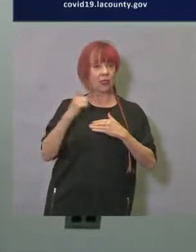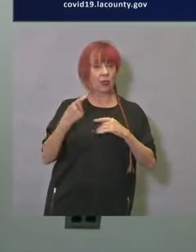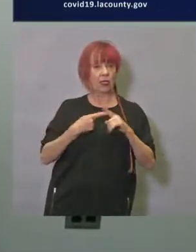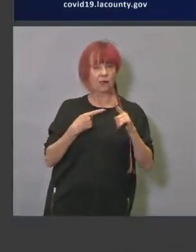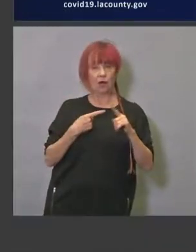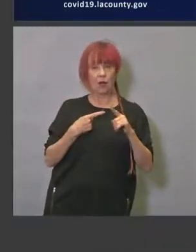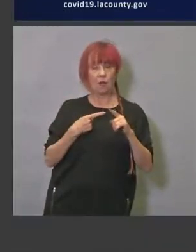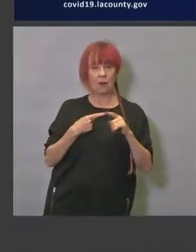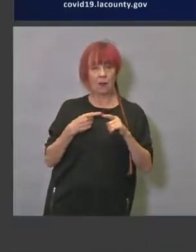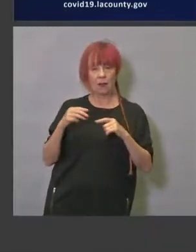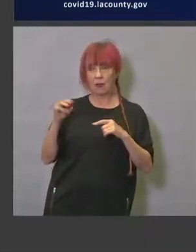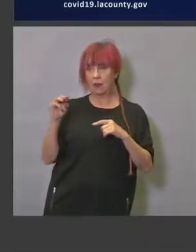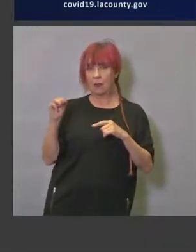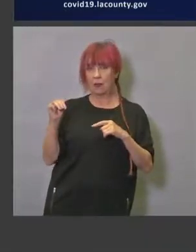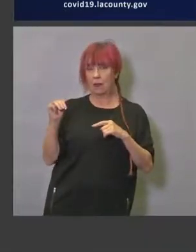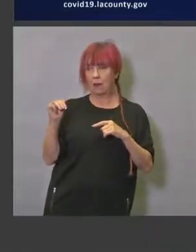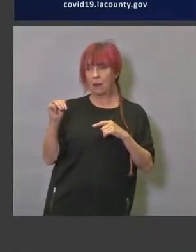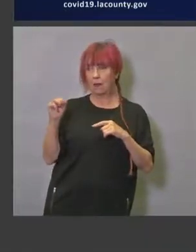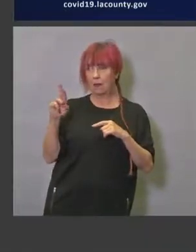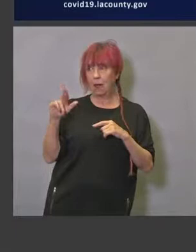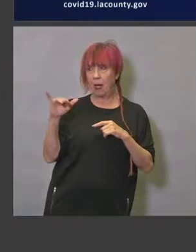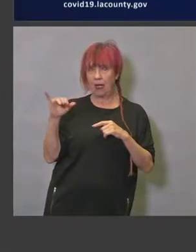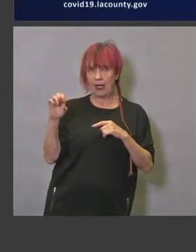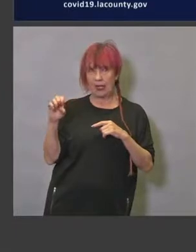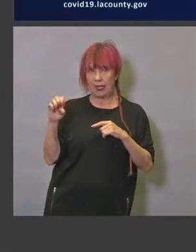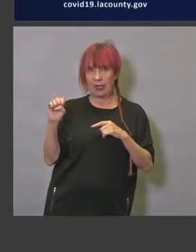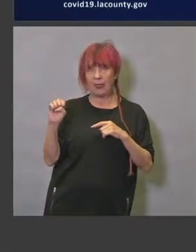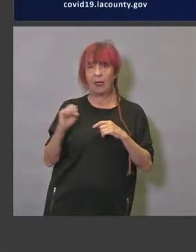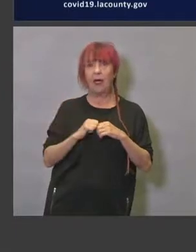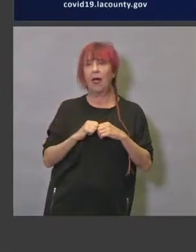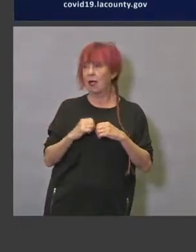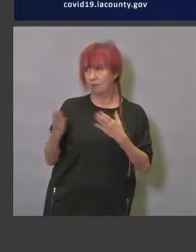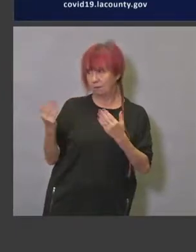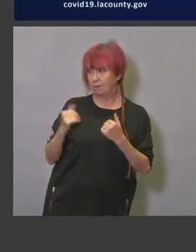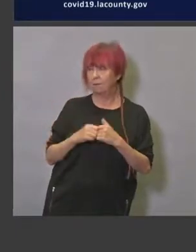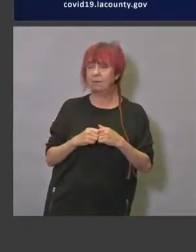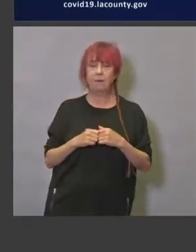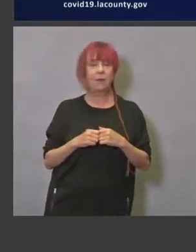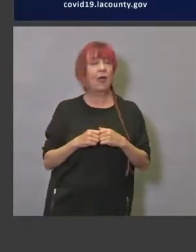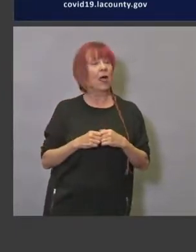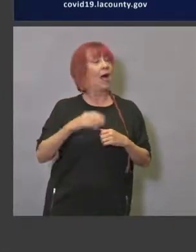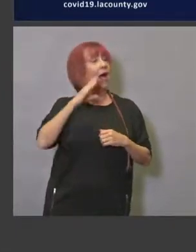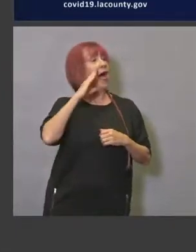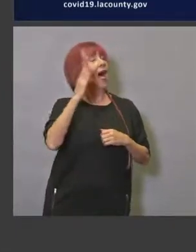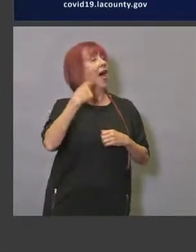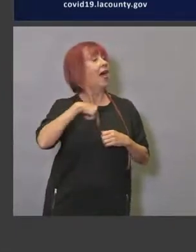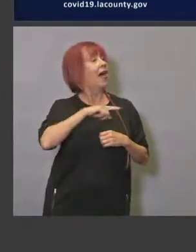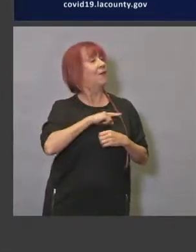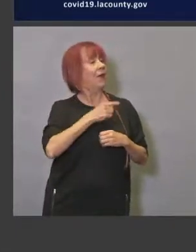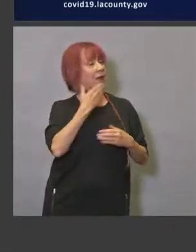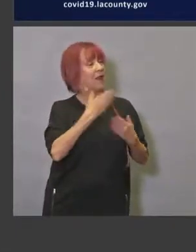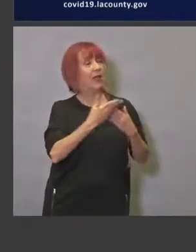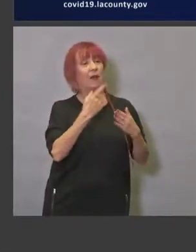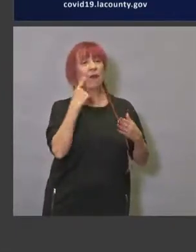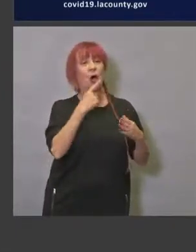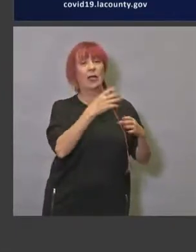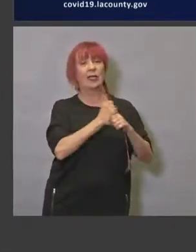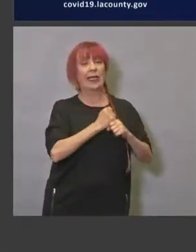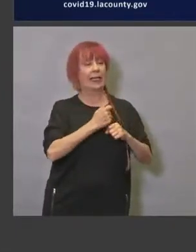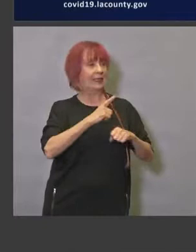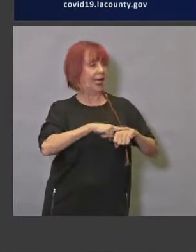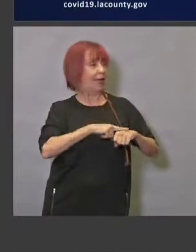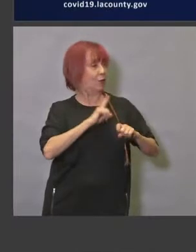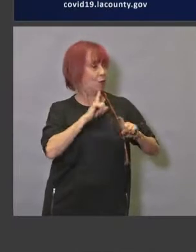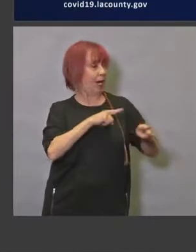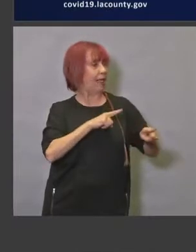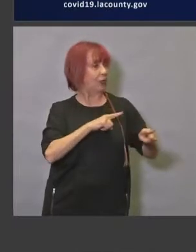line of Luke Money. Luke, your line is unmuted. Please go ahead. Hi, everyone. Thanks as always for taking the time to answer our